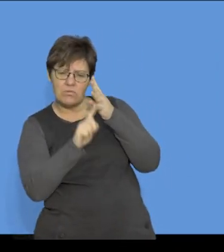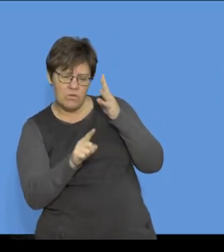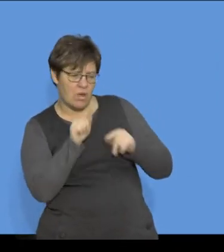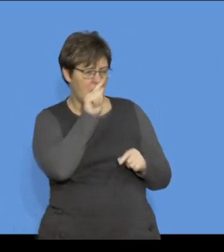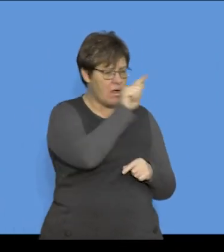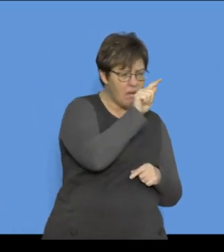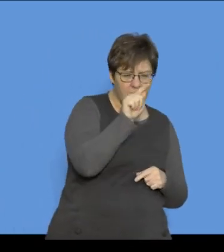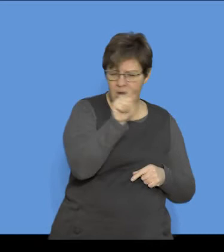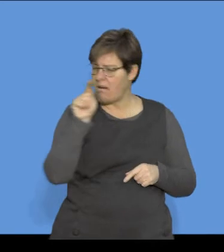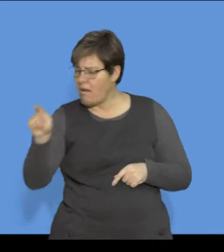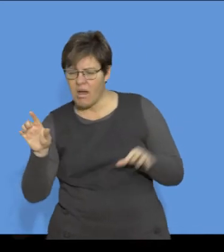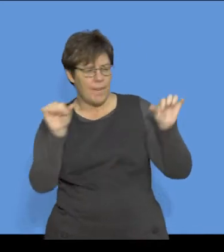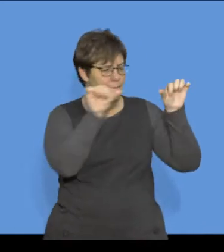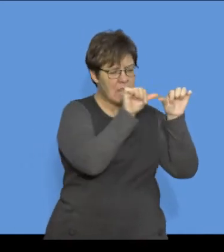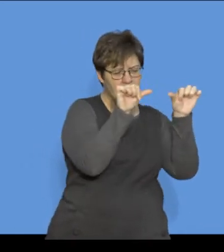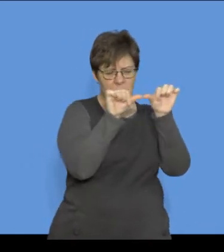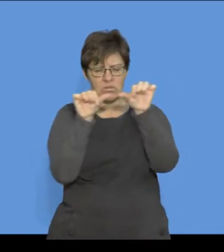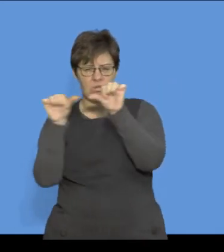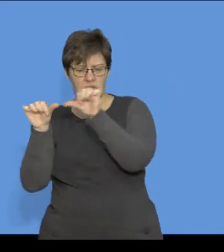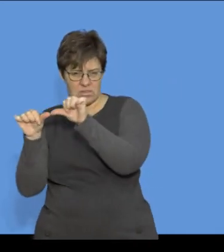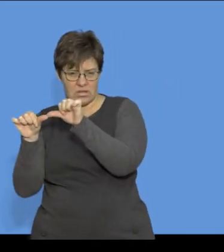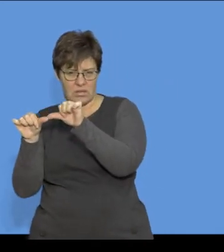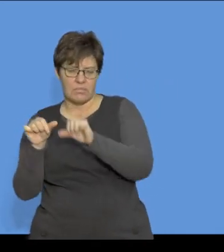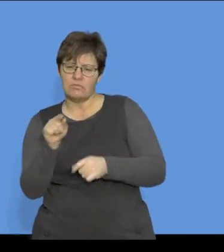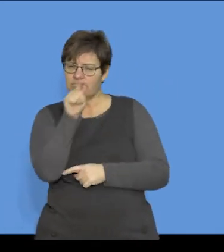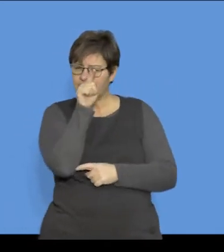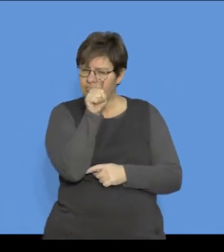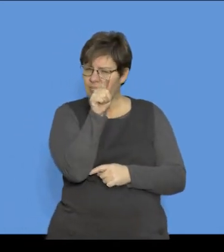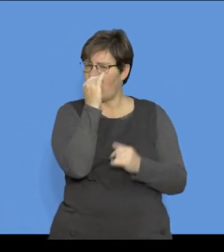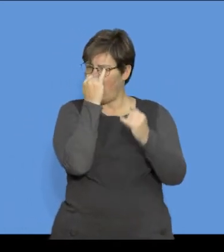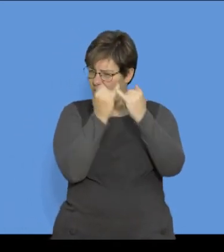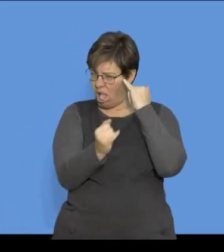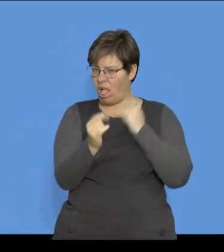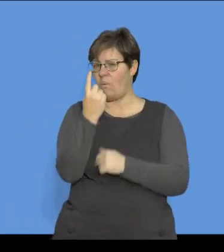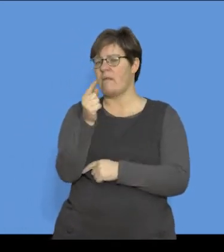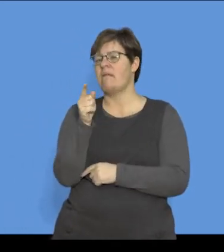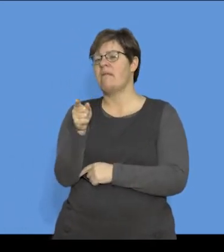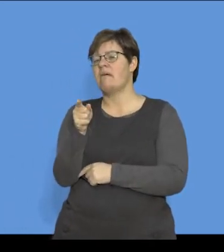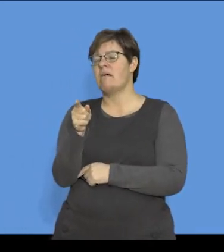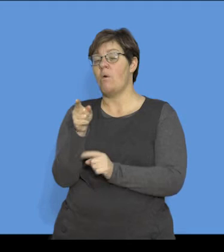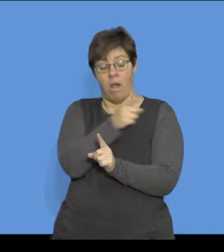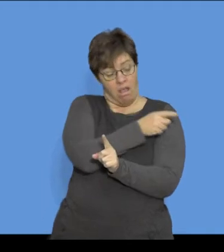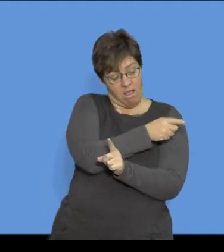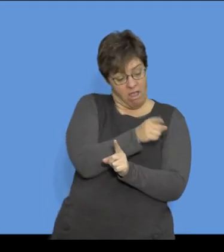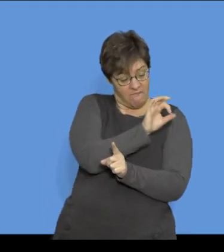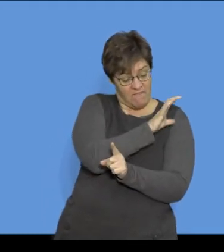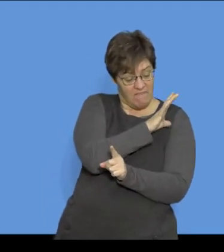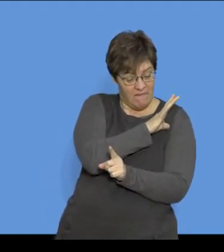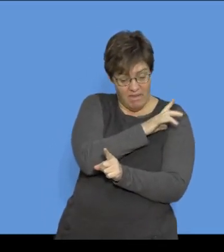measure each time, and then you find that there is one discrepancy that disproves that